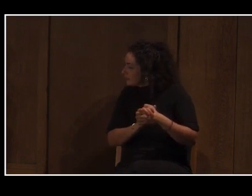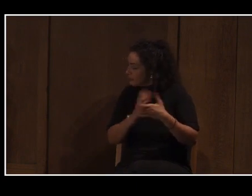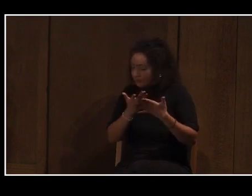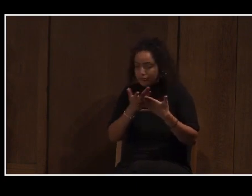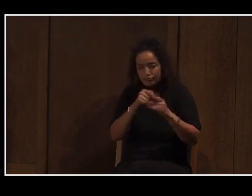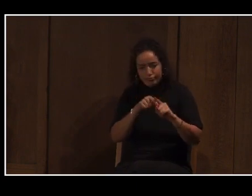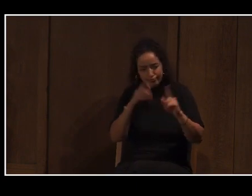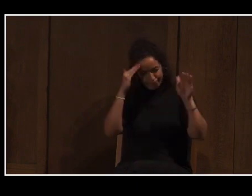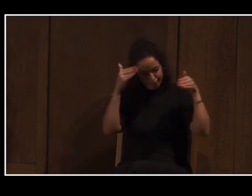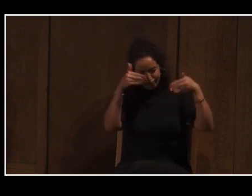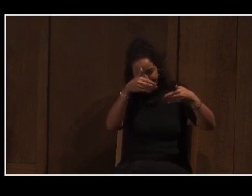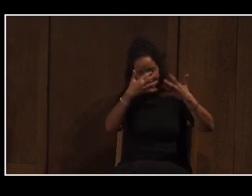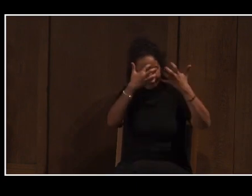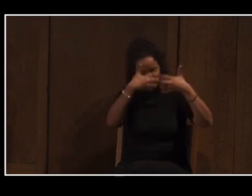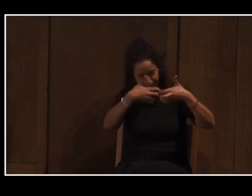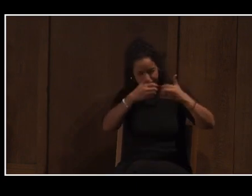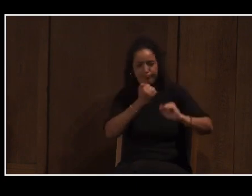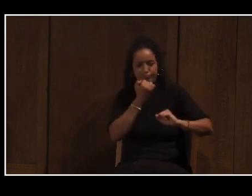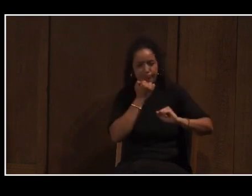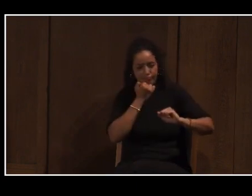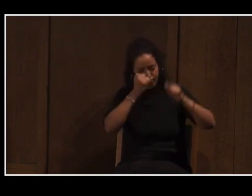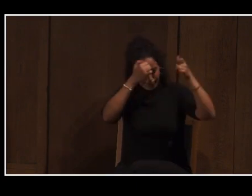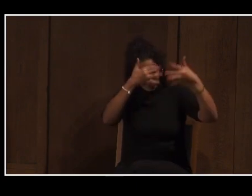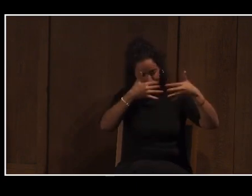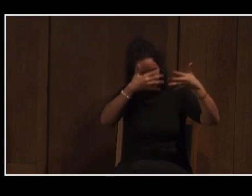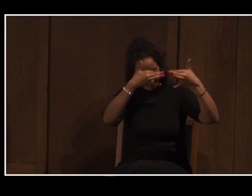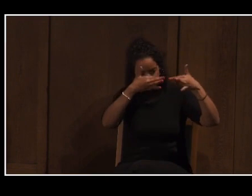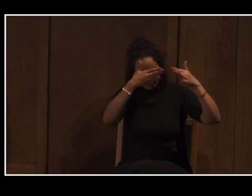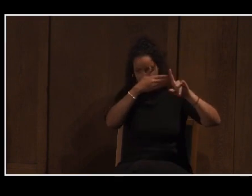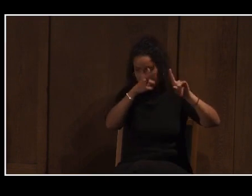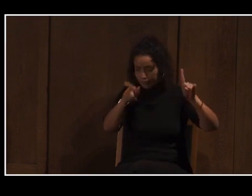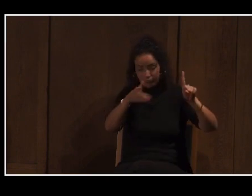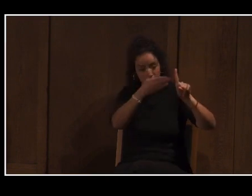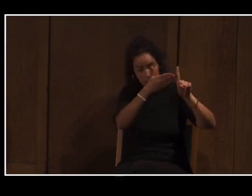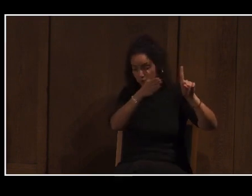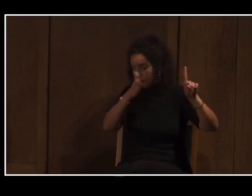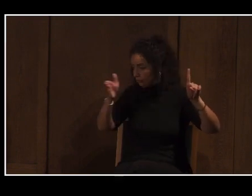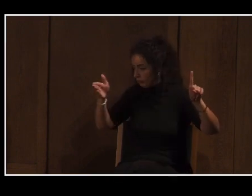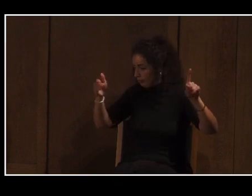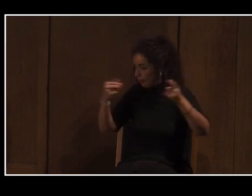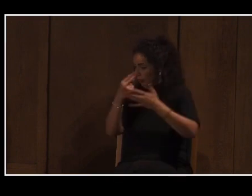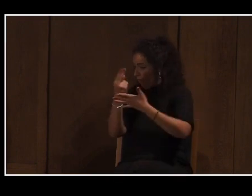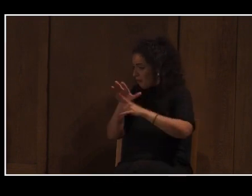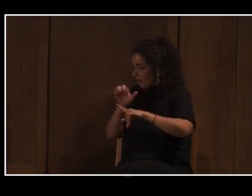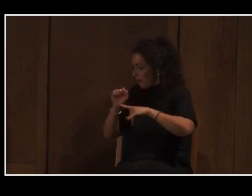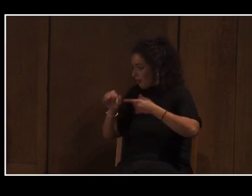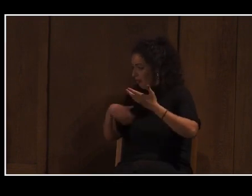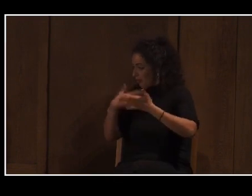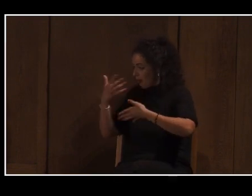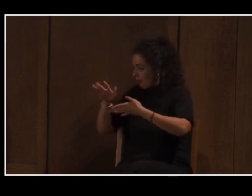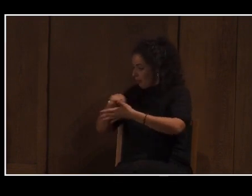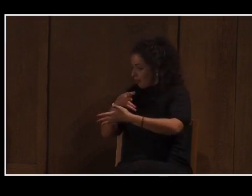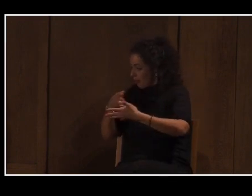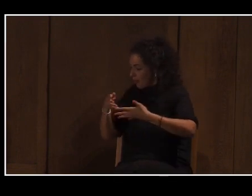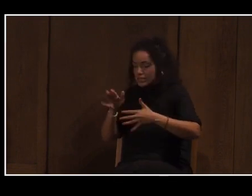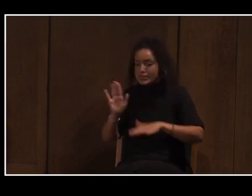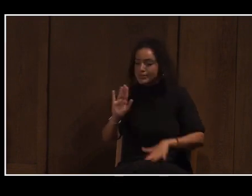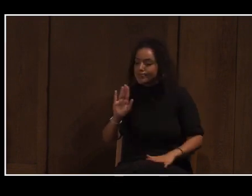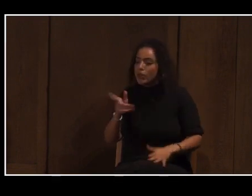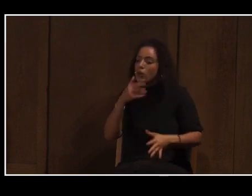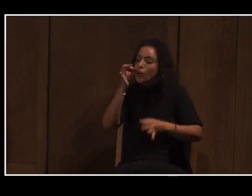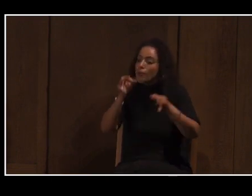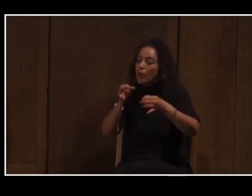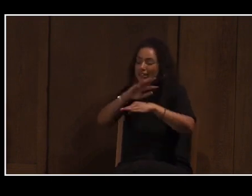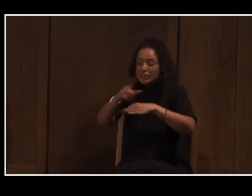bit, which basically is that one of the things that I realized when I stepped into government is that politics is too important to be left only to